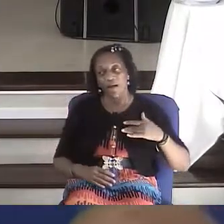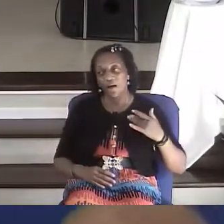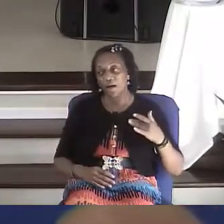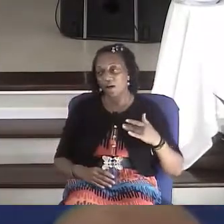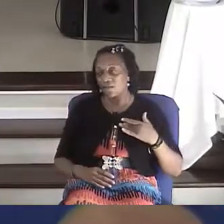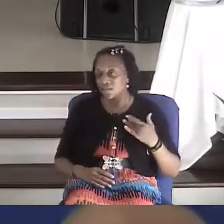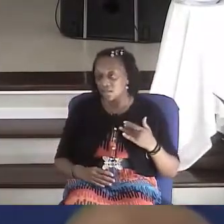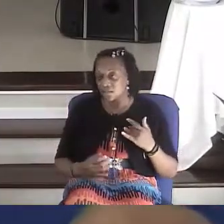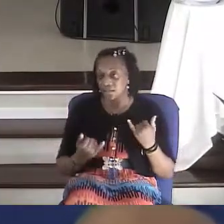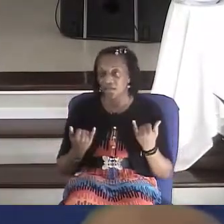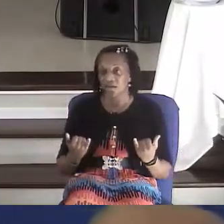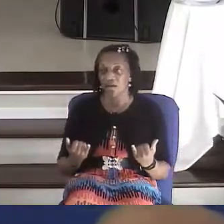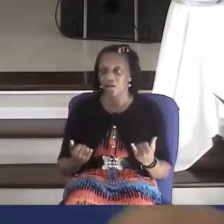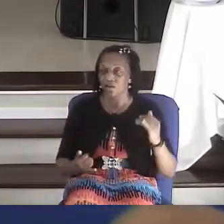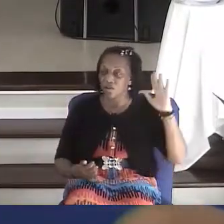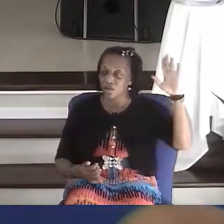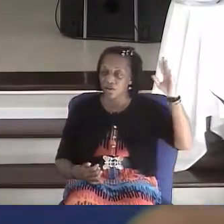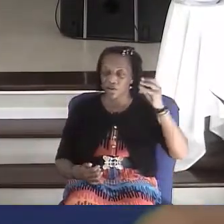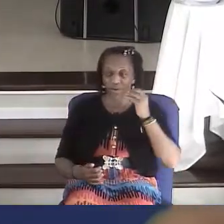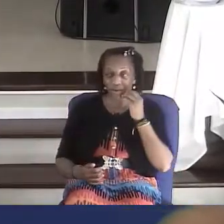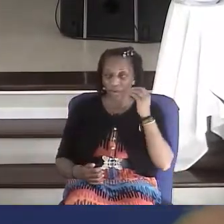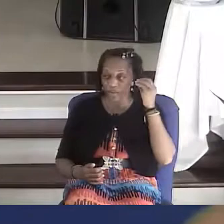My heart is now your